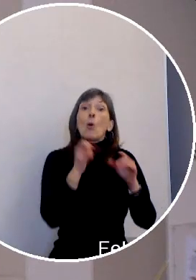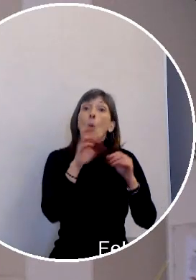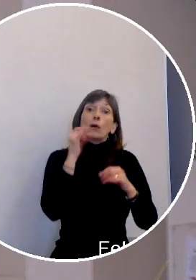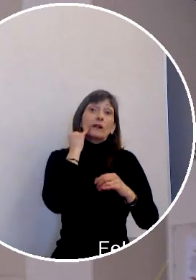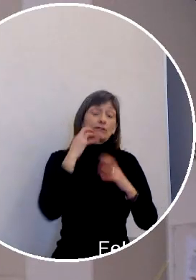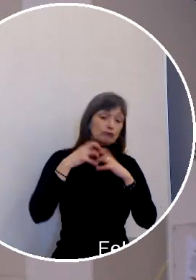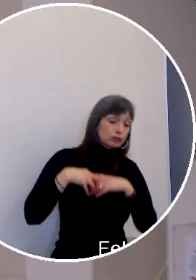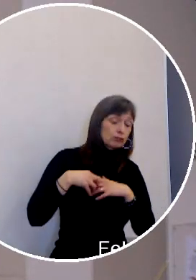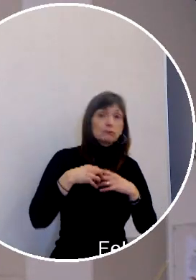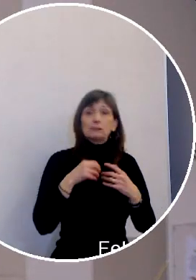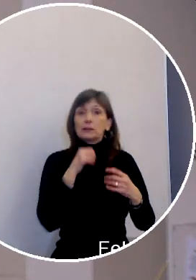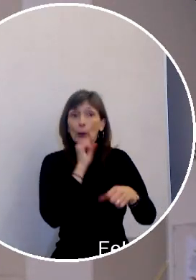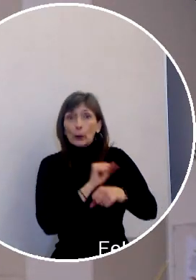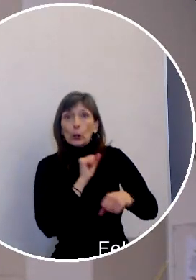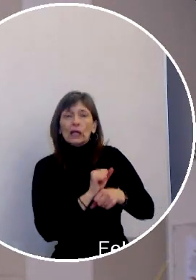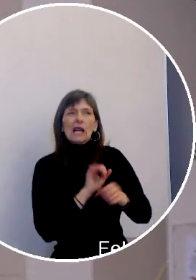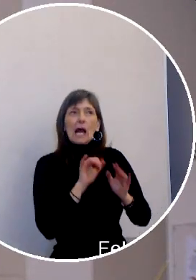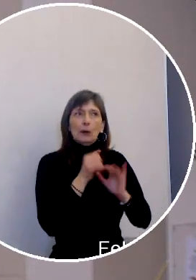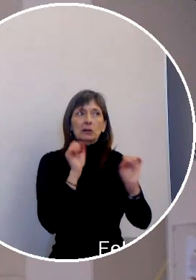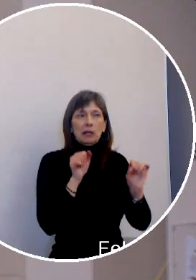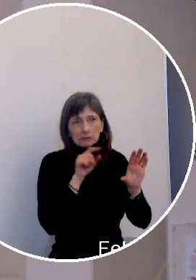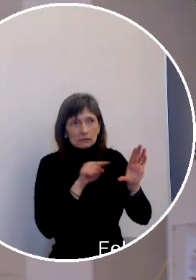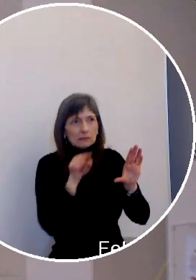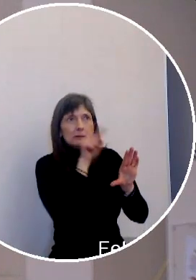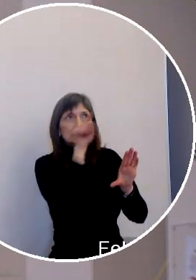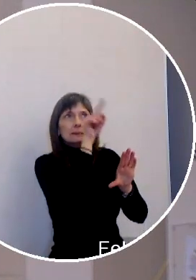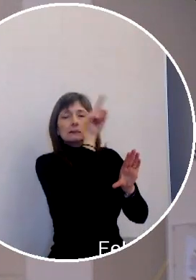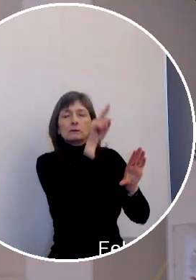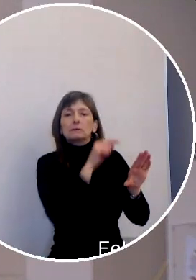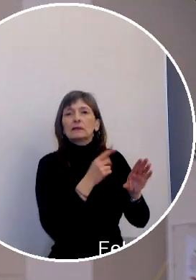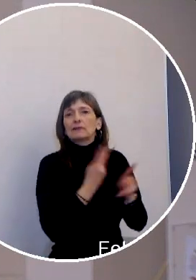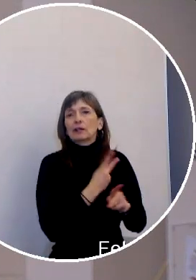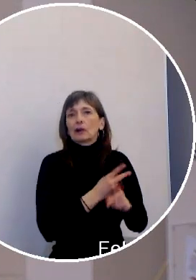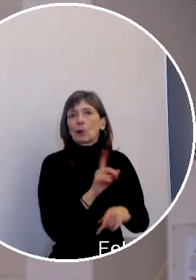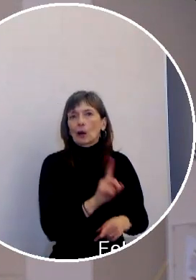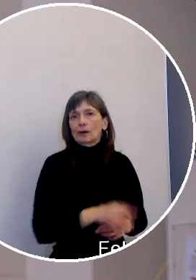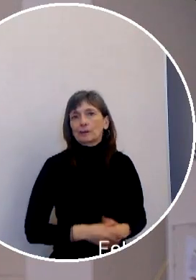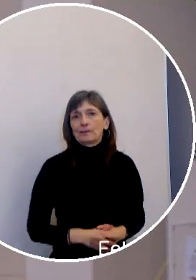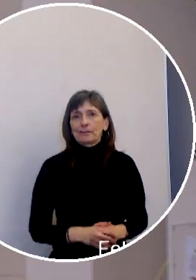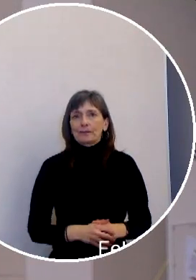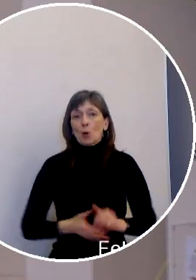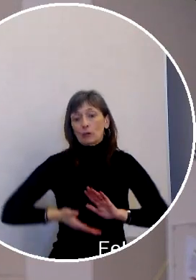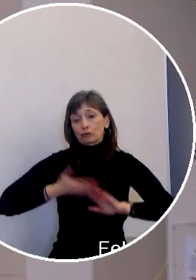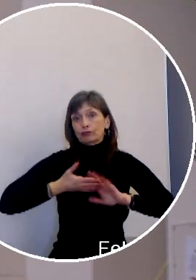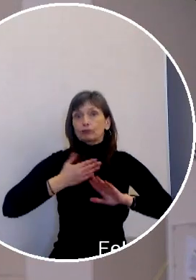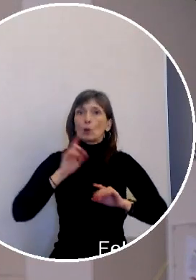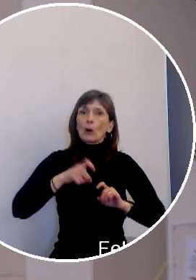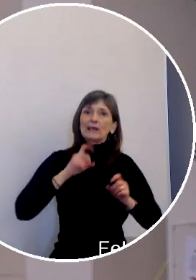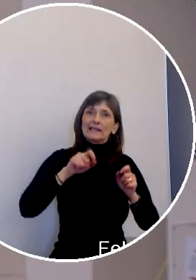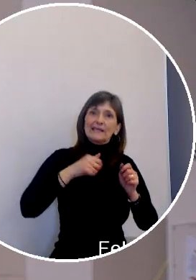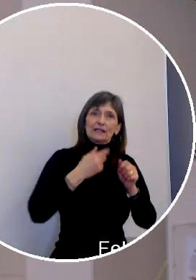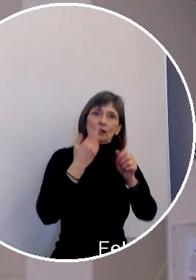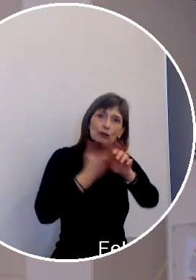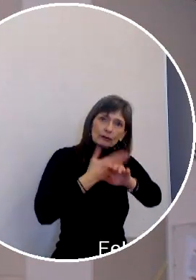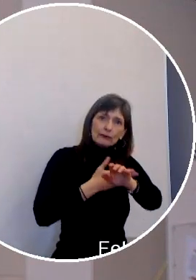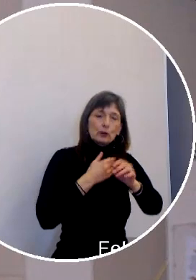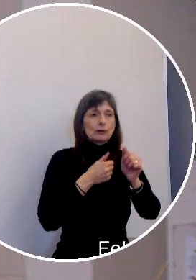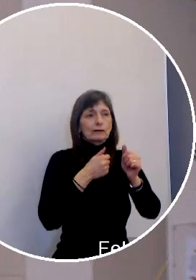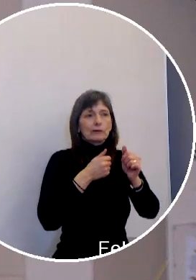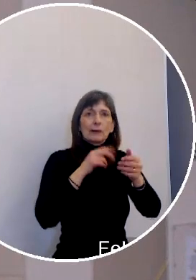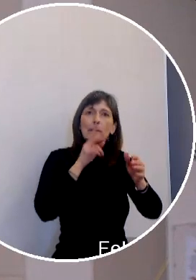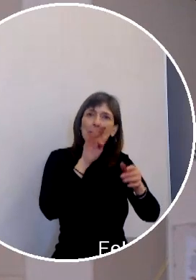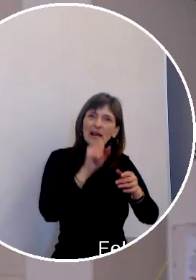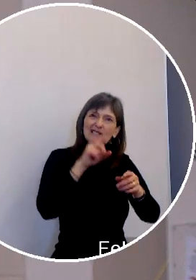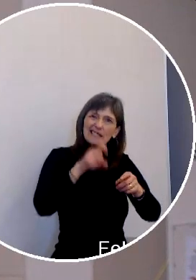mechanical metrics to be able to understand that they're performing at the rate that they're supposed to be performing at.